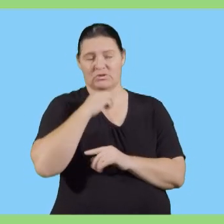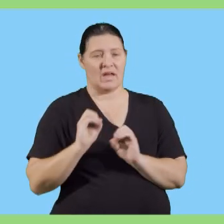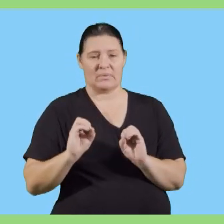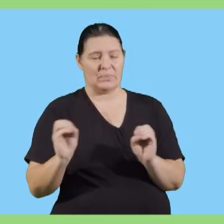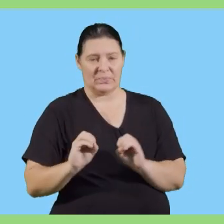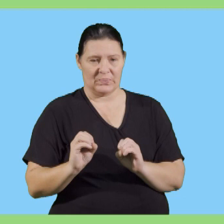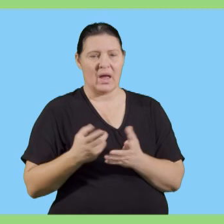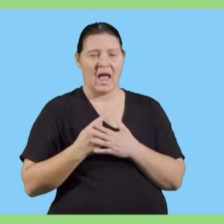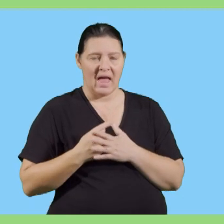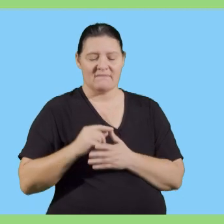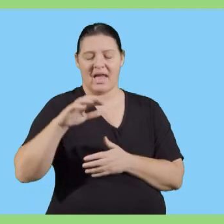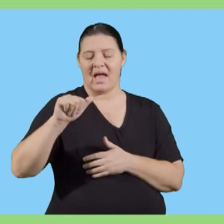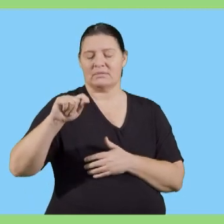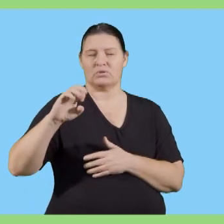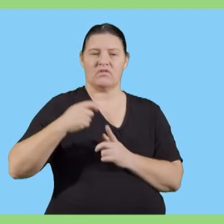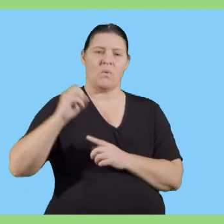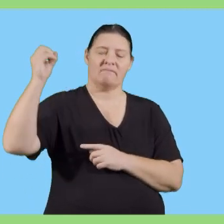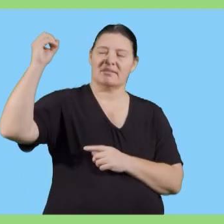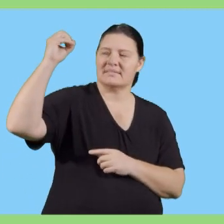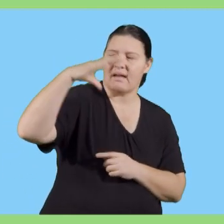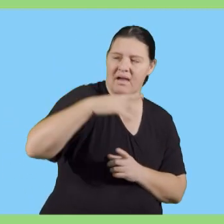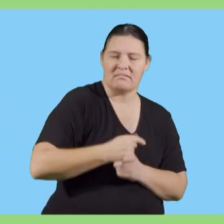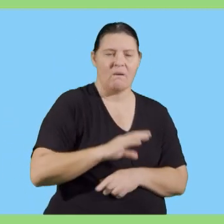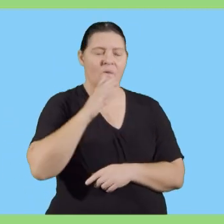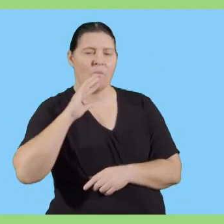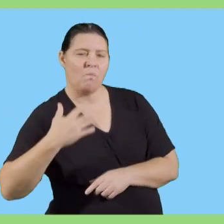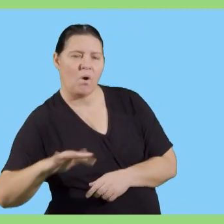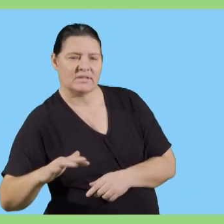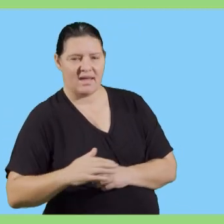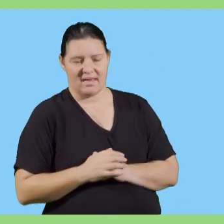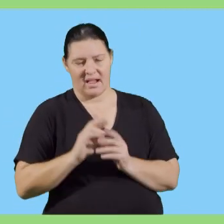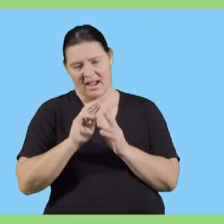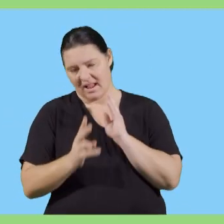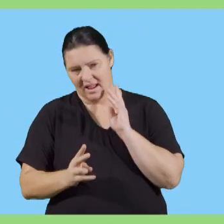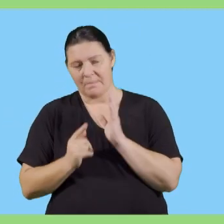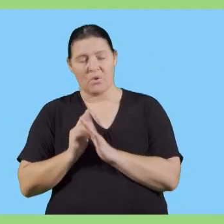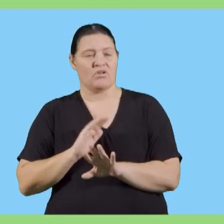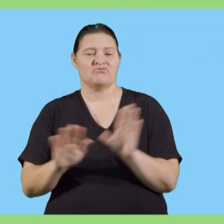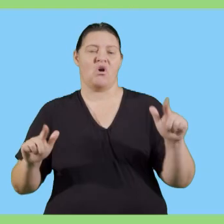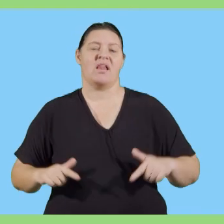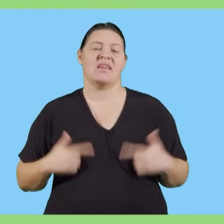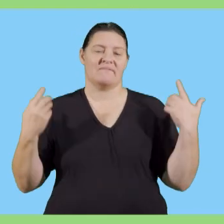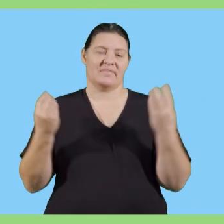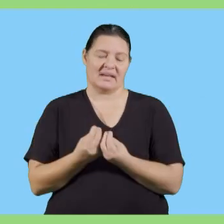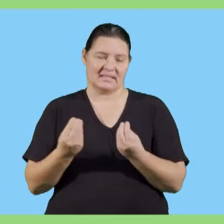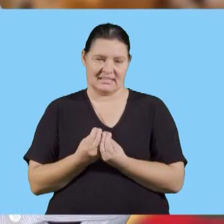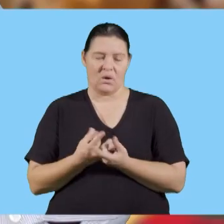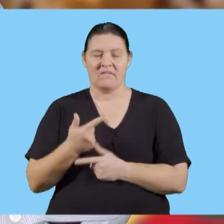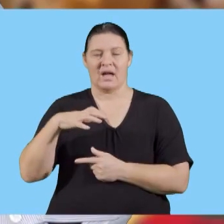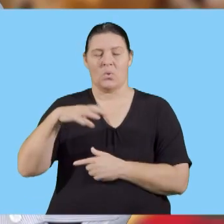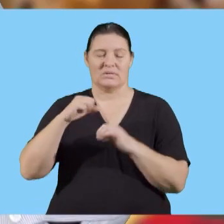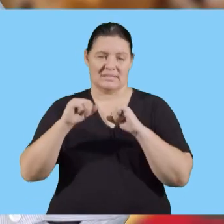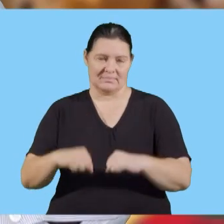these are the non-living parts of the ecosystem. So here we have organisms that are interdependent on one another